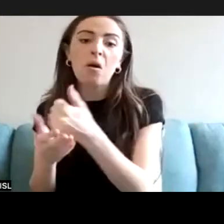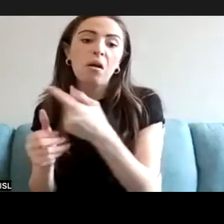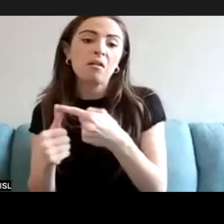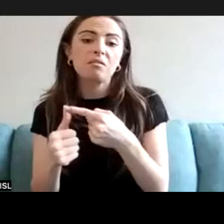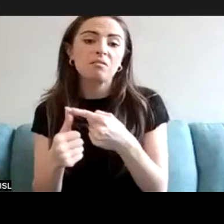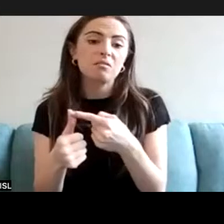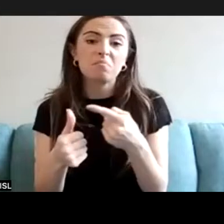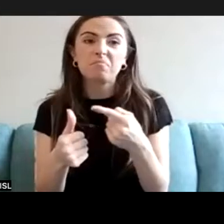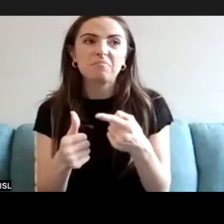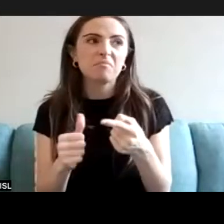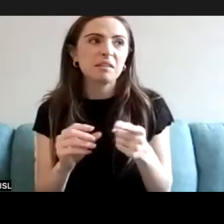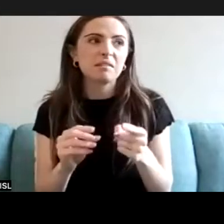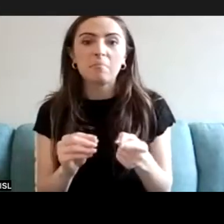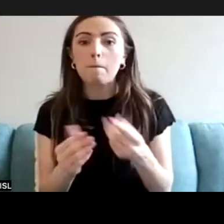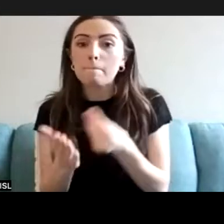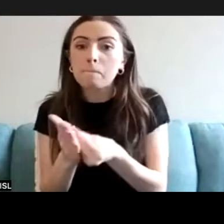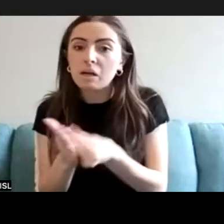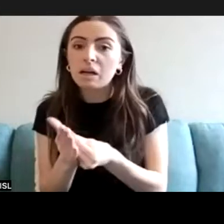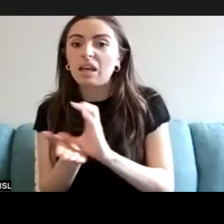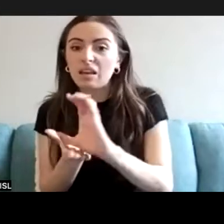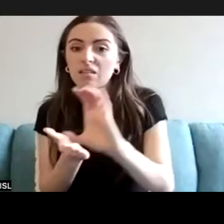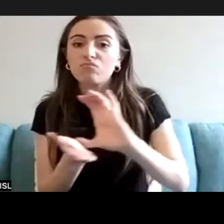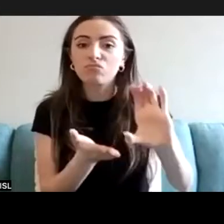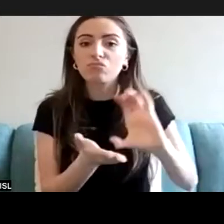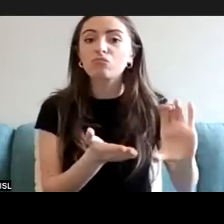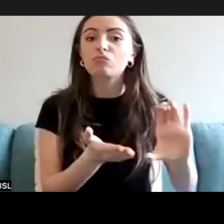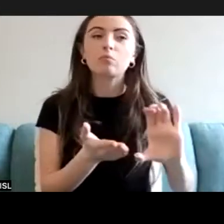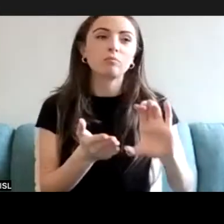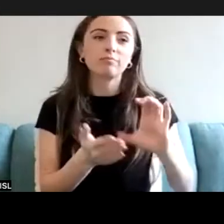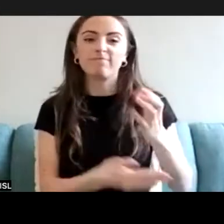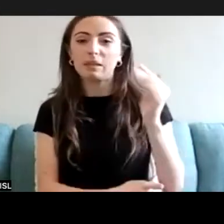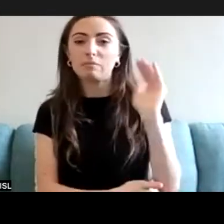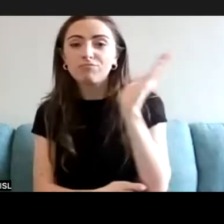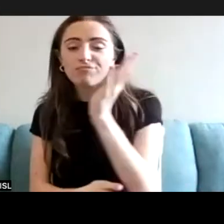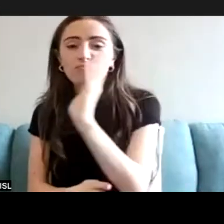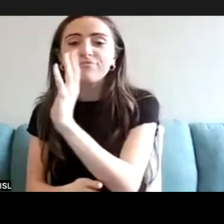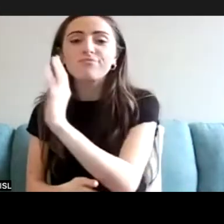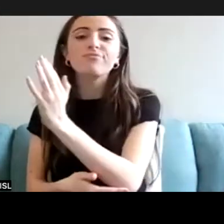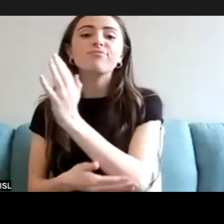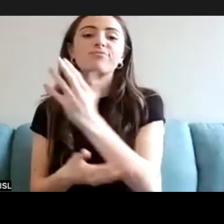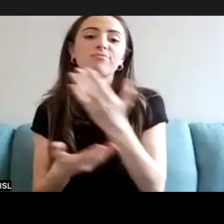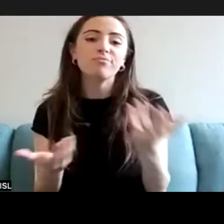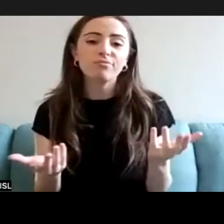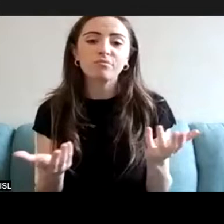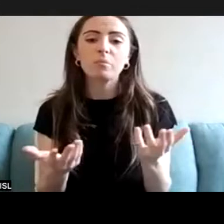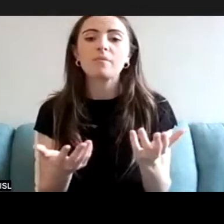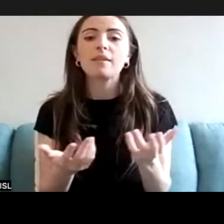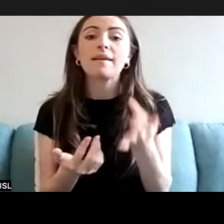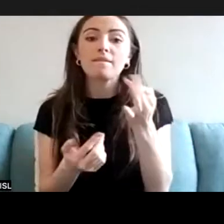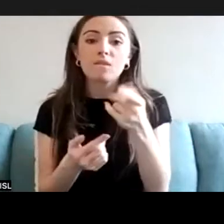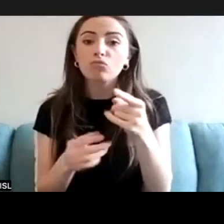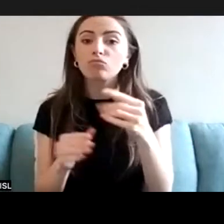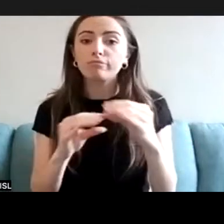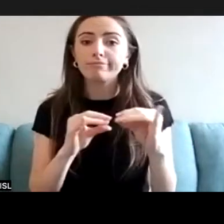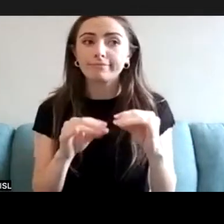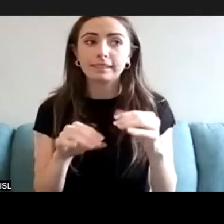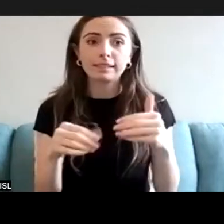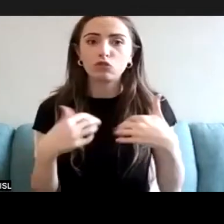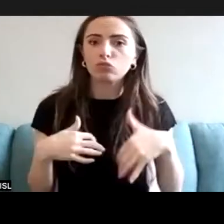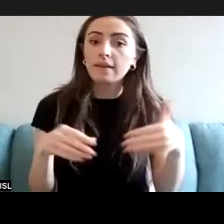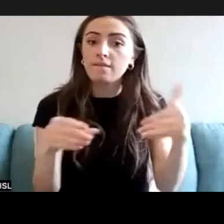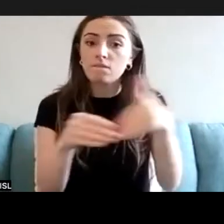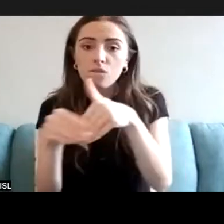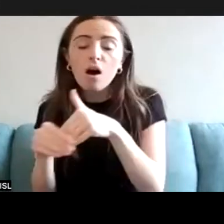developing resources like the one that we're launching today. And for those who are interested in engaging with the toolkit, we'll be sending it out in